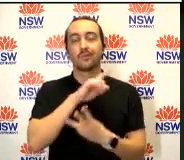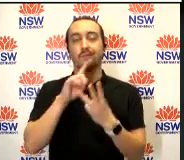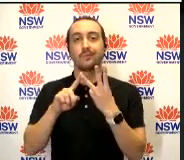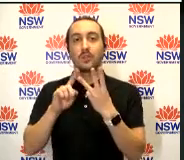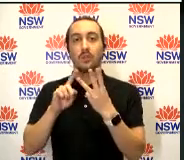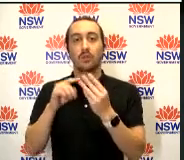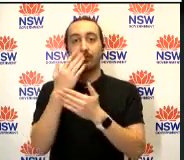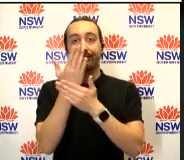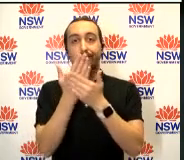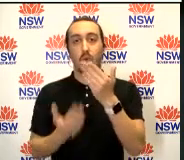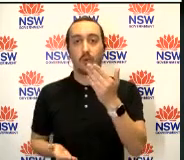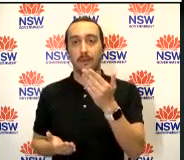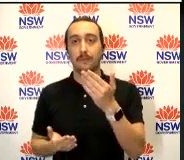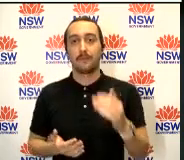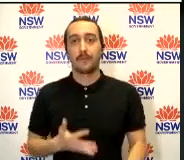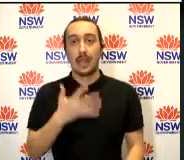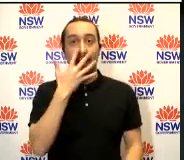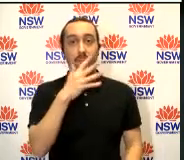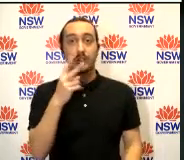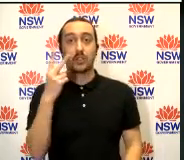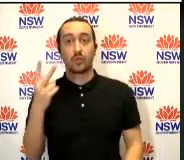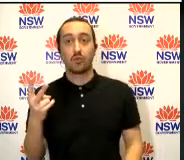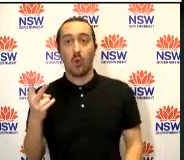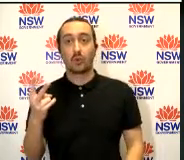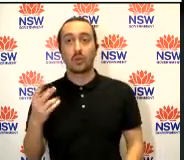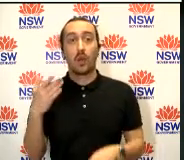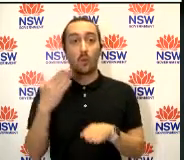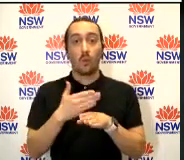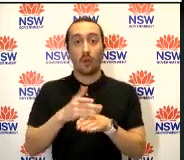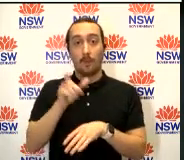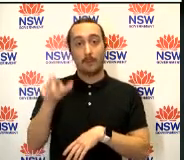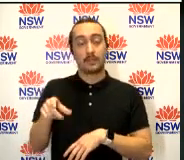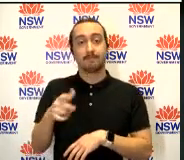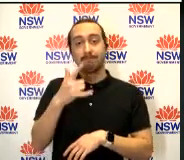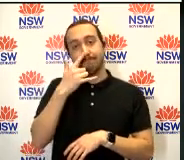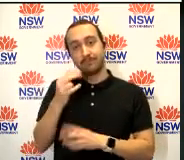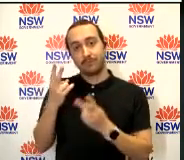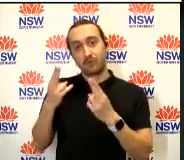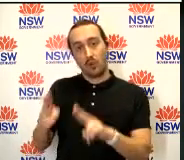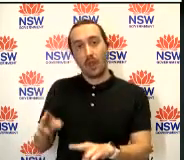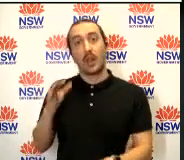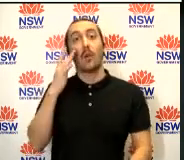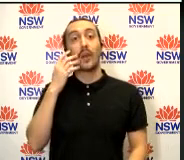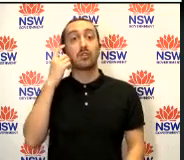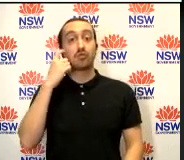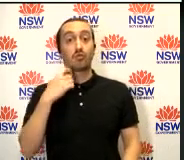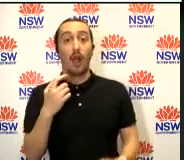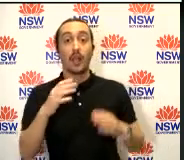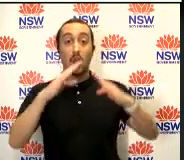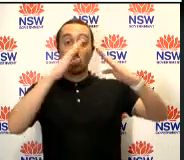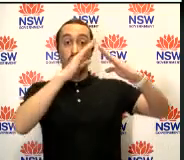In this case, a 52-year-old worker tragically lost his life when he was cleaning the roof gutter and